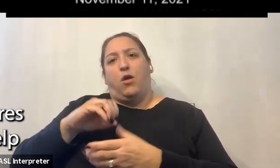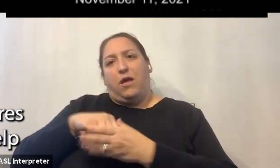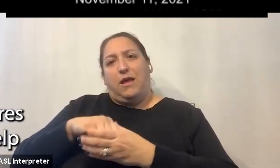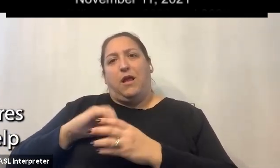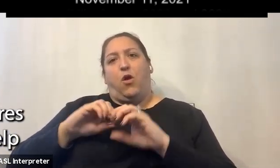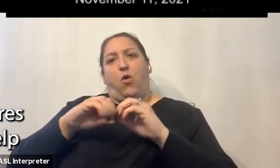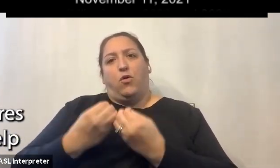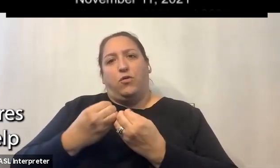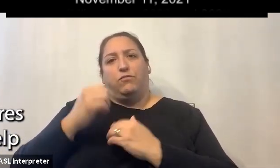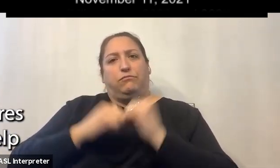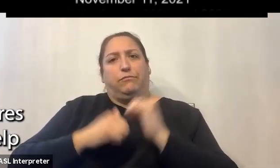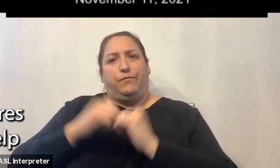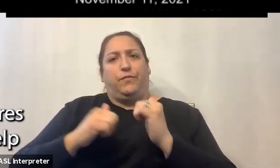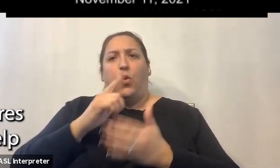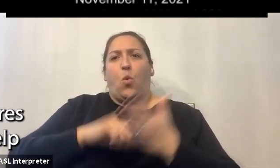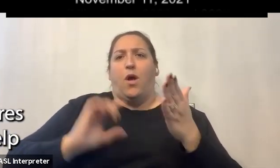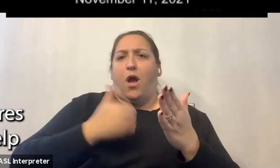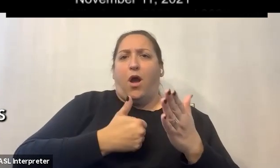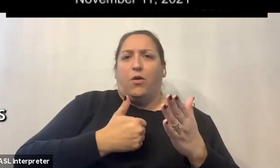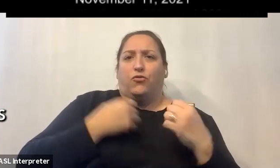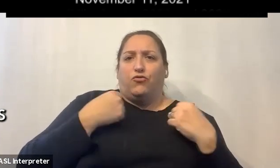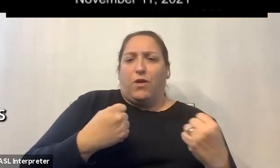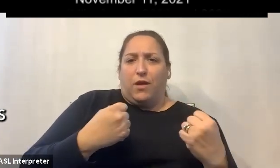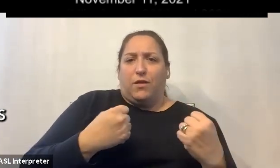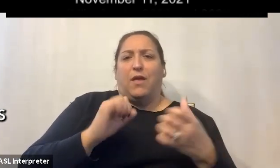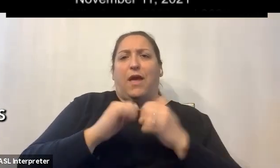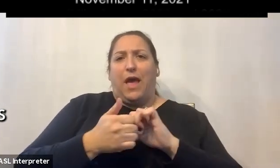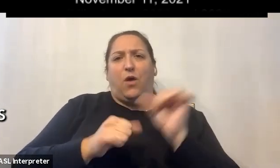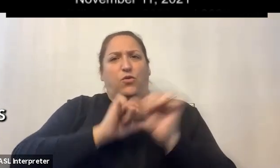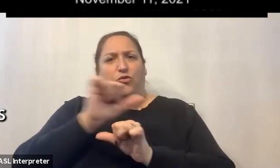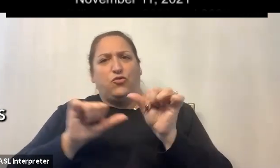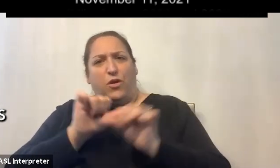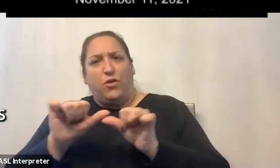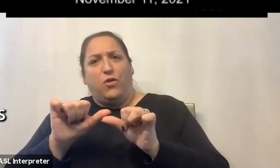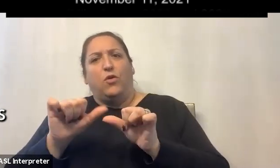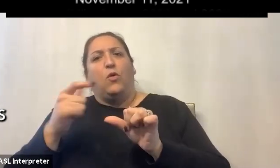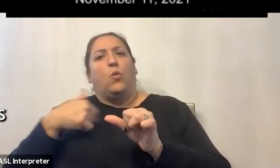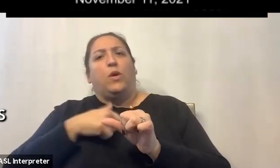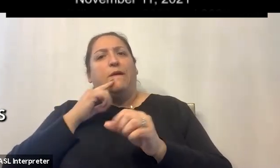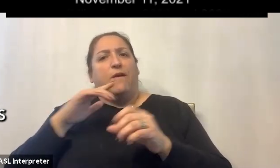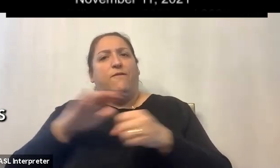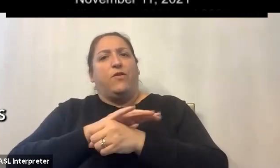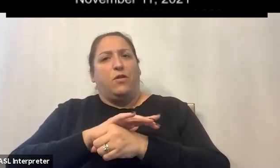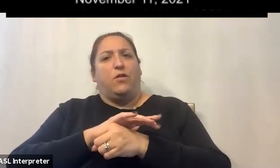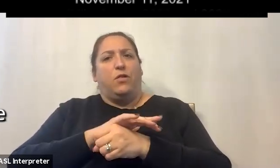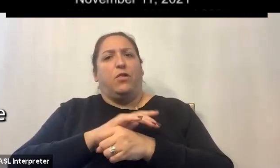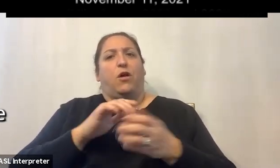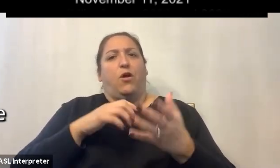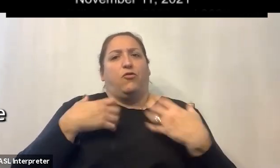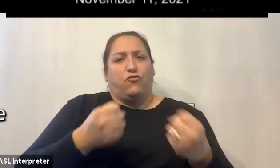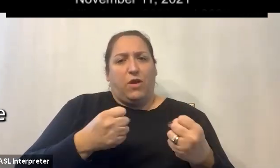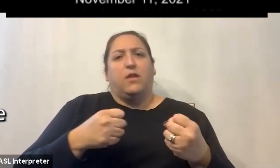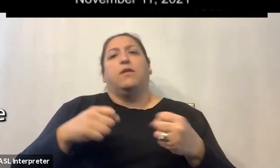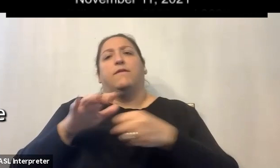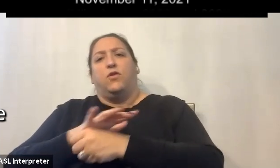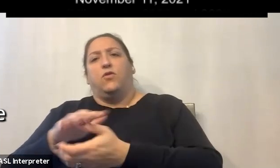structures what our strengths are, and thus help one another to fulfill our strengths and cover our weaknesses. And then we